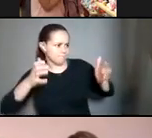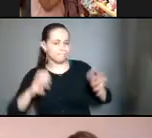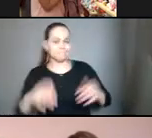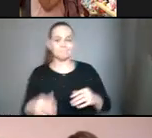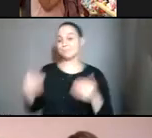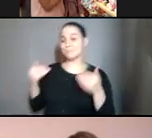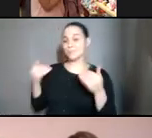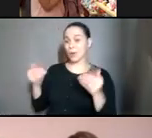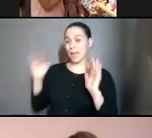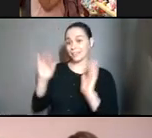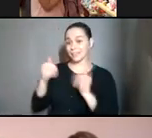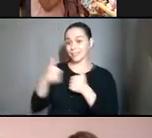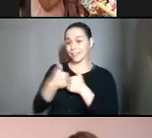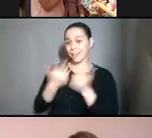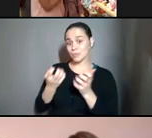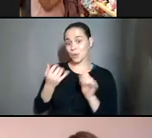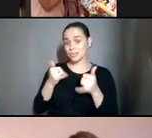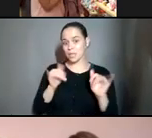play.